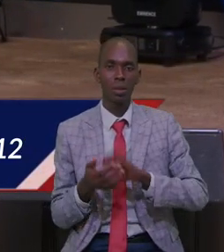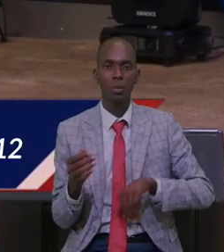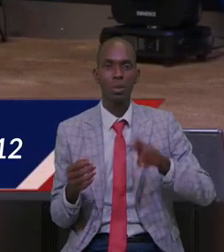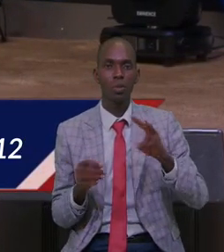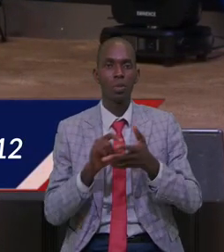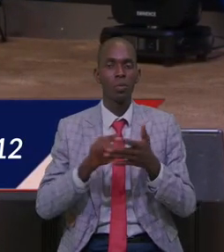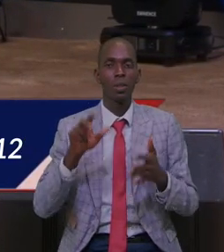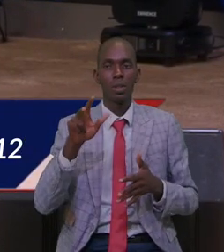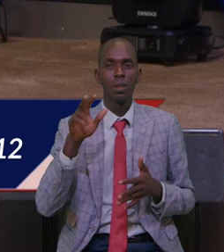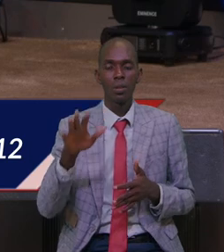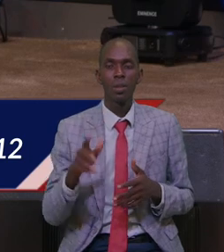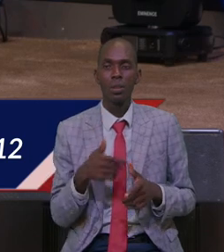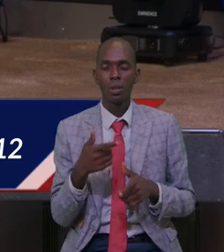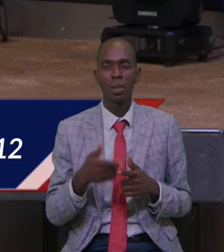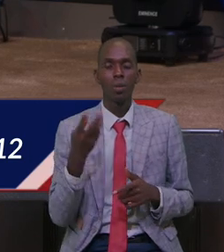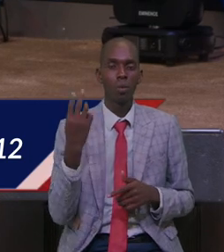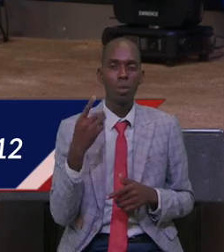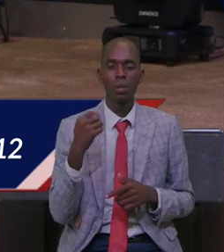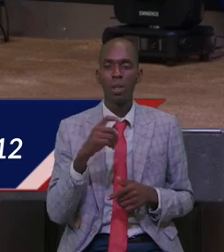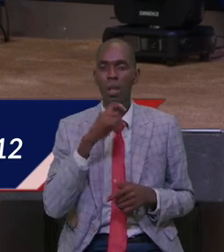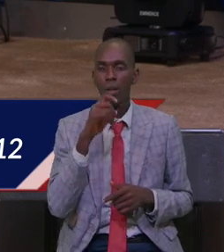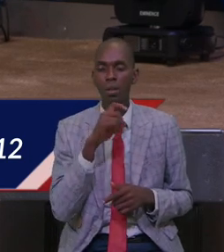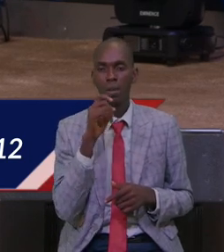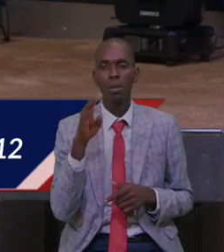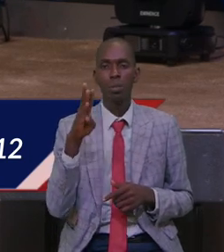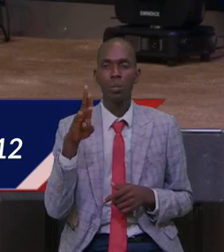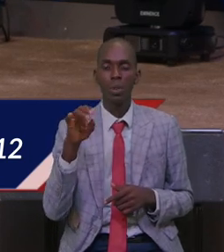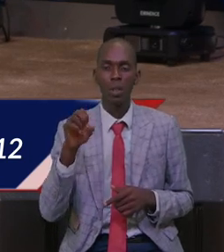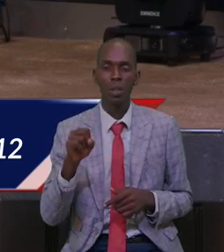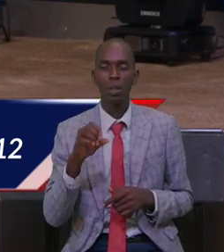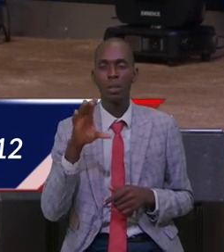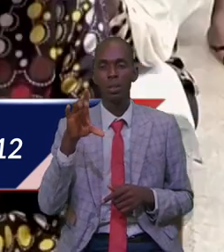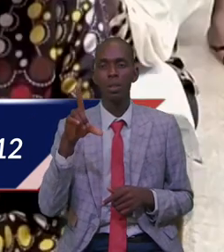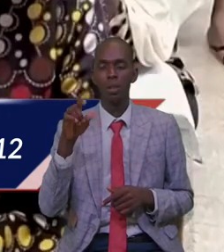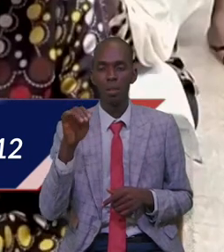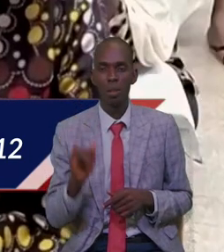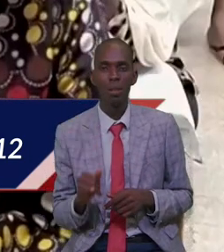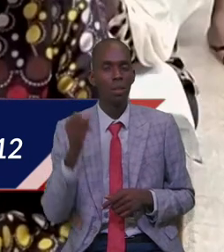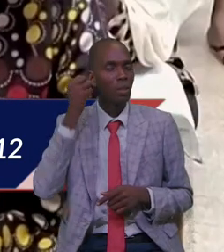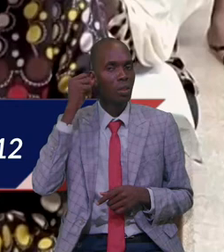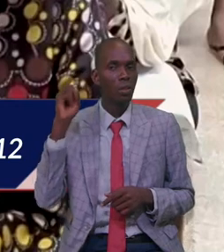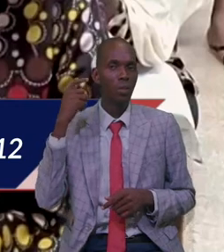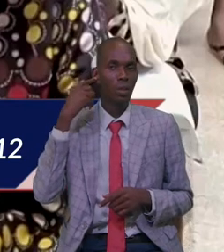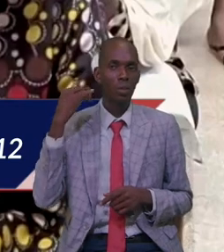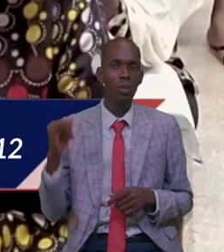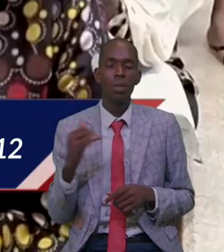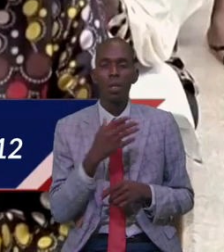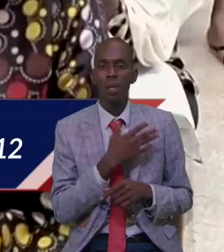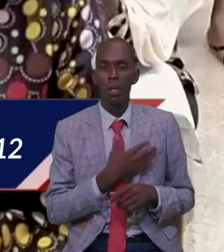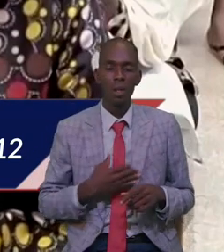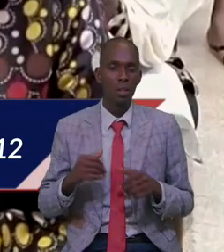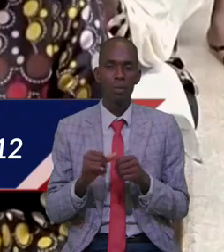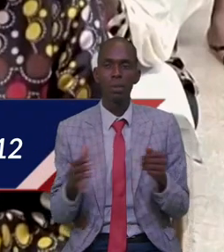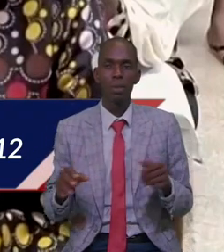the iron, the clay, the brass, the silver, and the gold broken into pieces